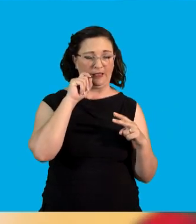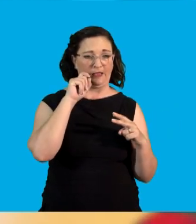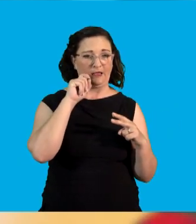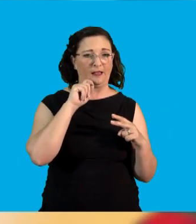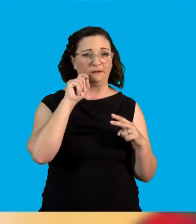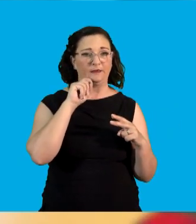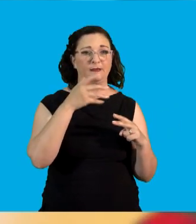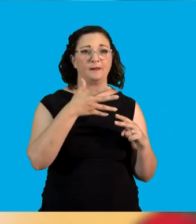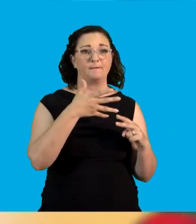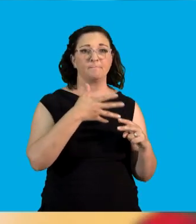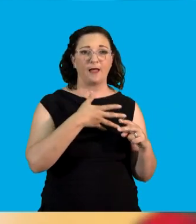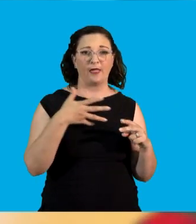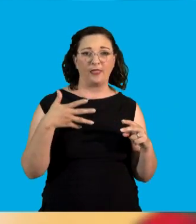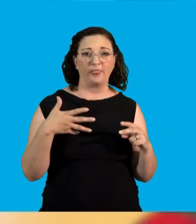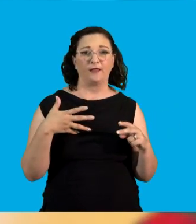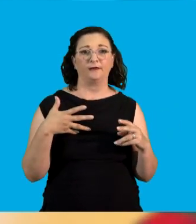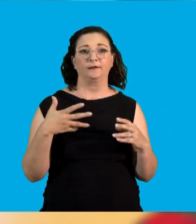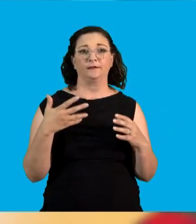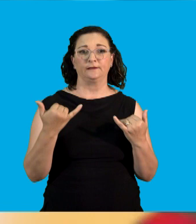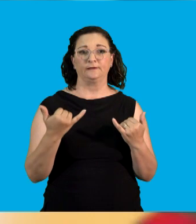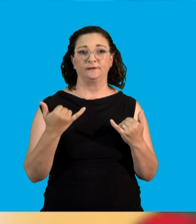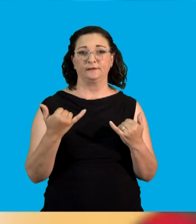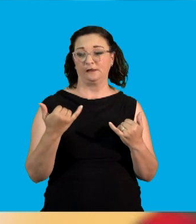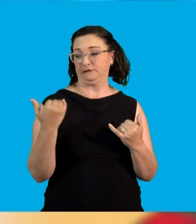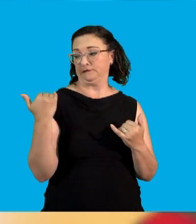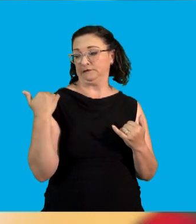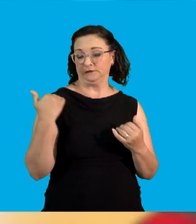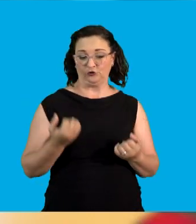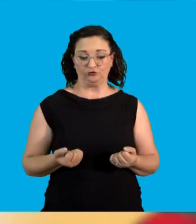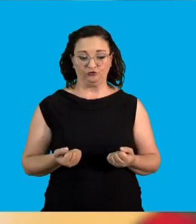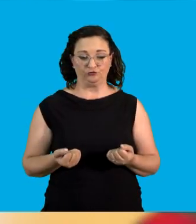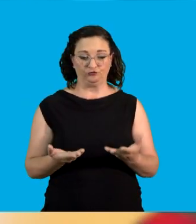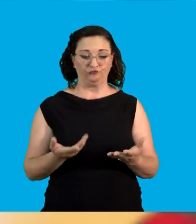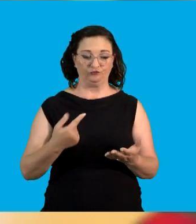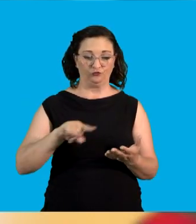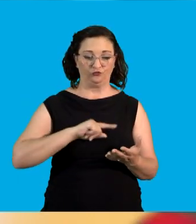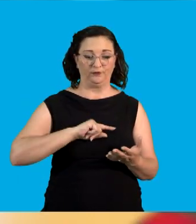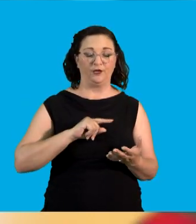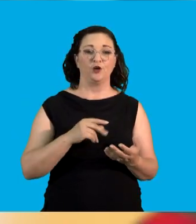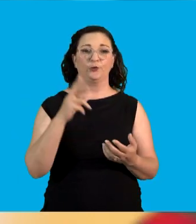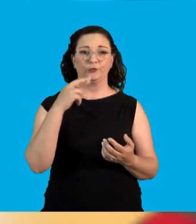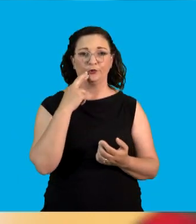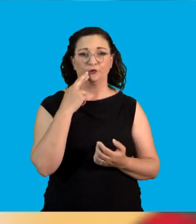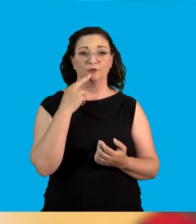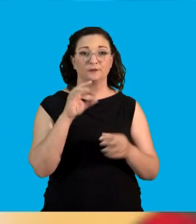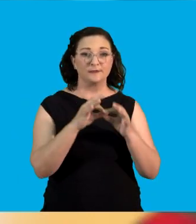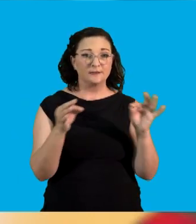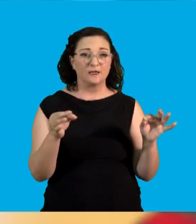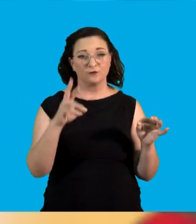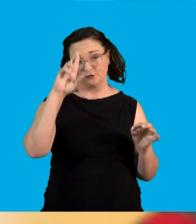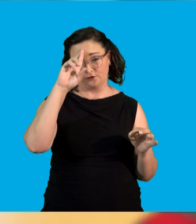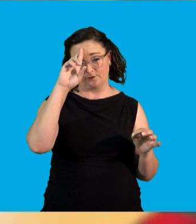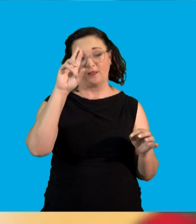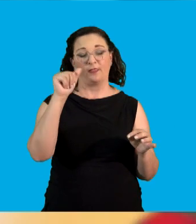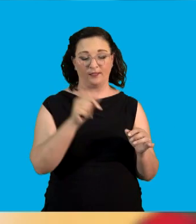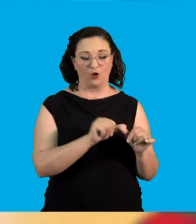elderly my very elderly mother just served us noodles. If you use that sentence, it's